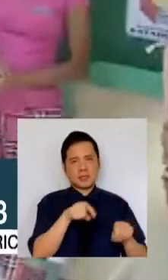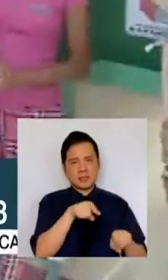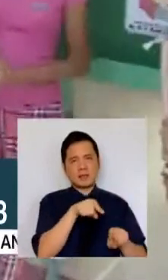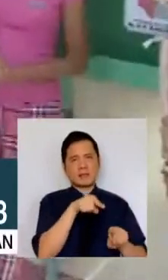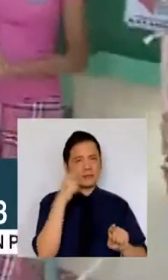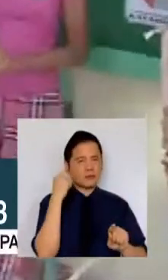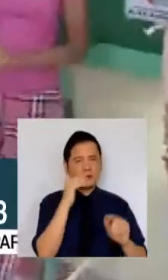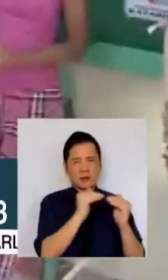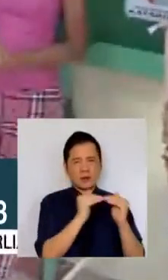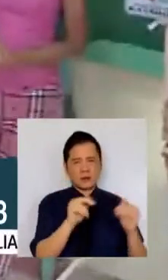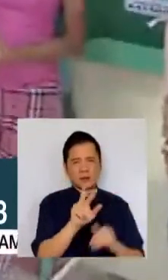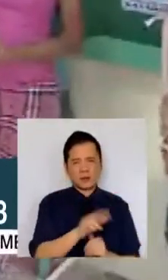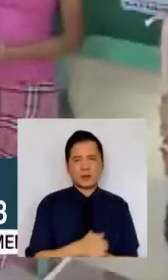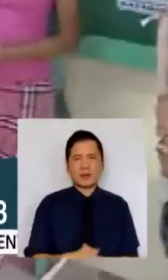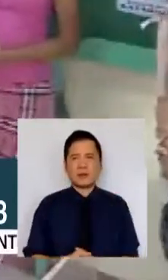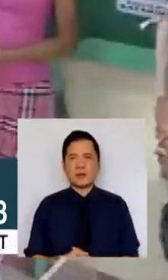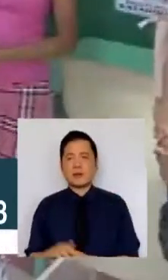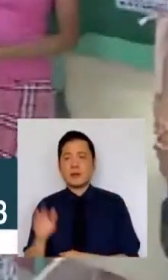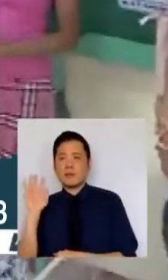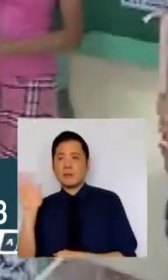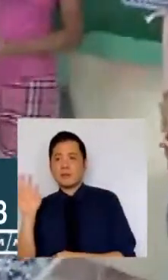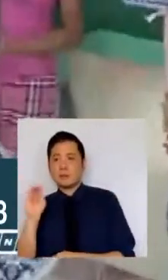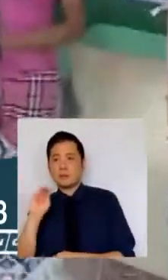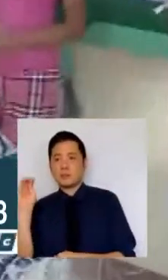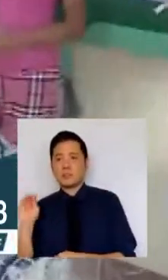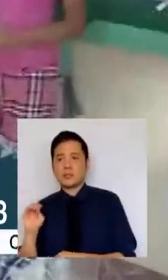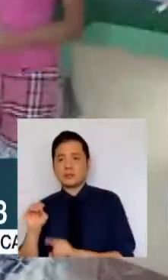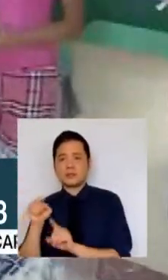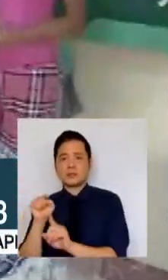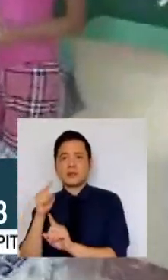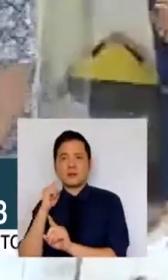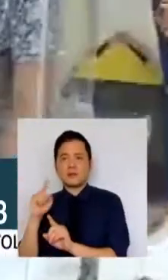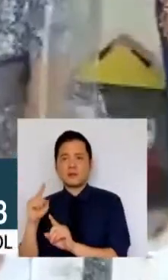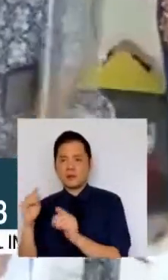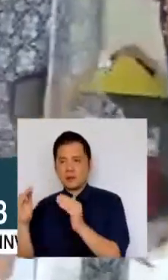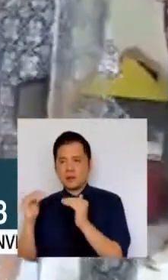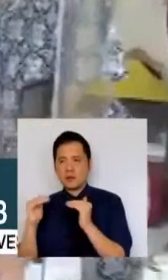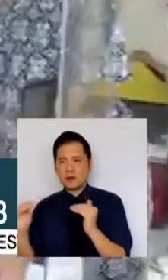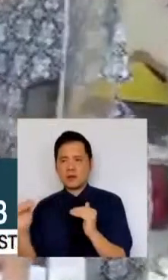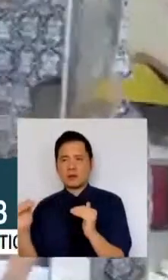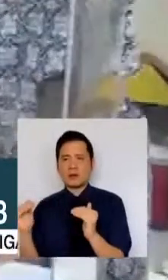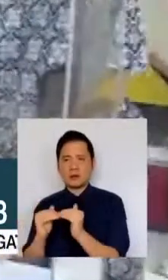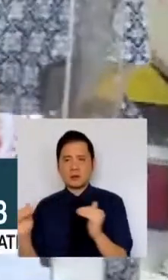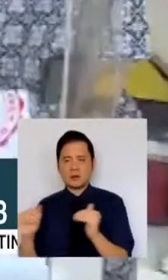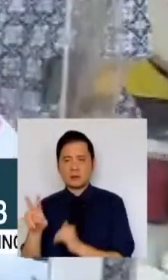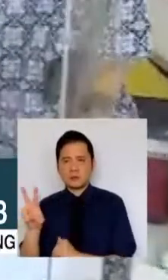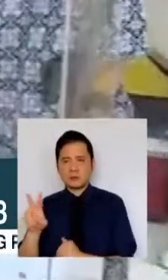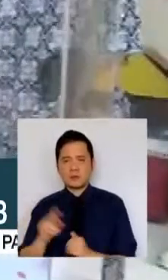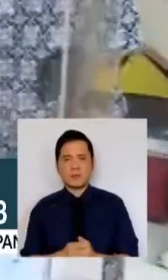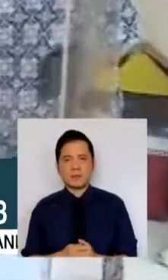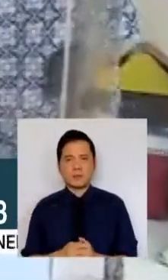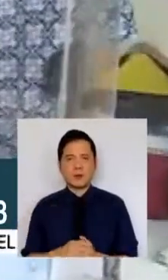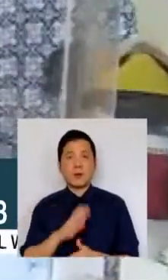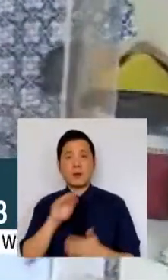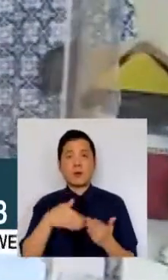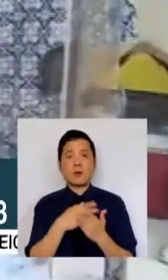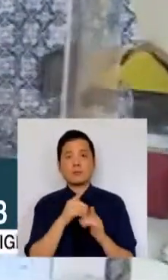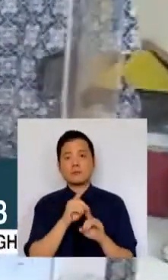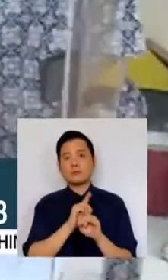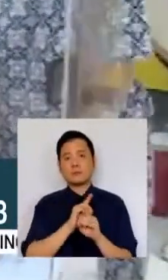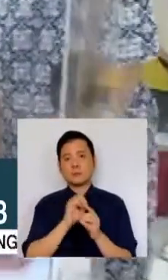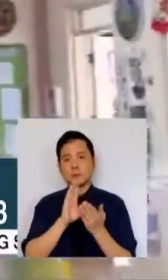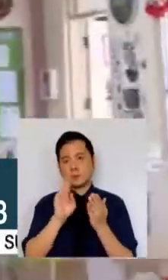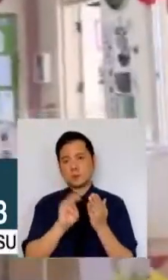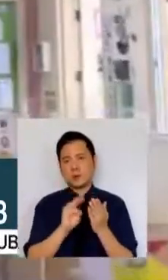capacity for areas under alert level 2. Starting December, limited face-to-face classes for all degree programs have been allowed in